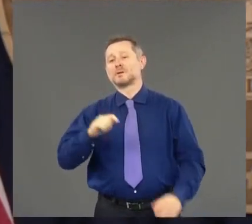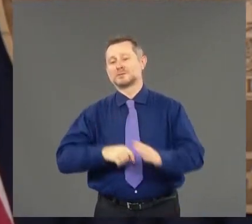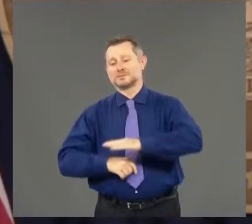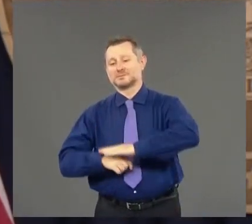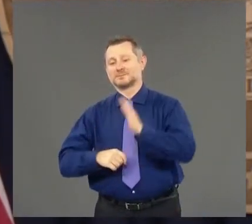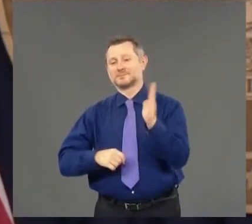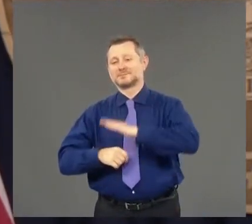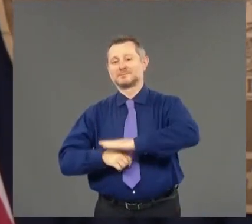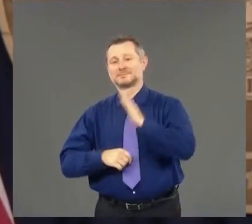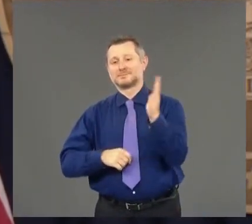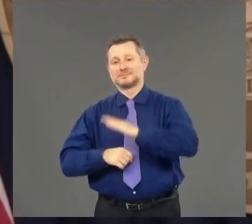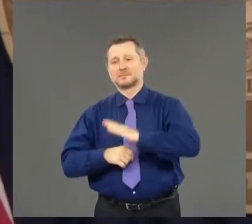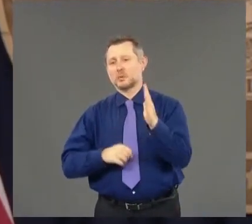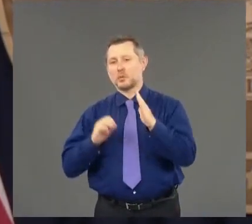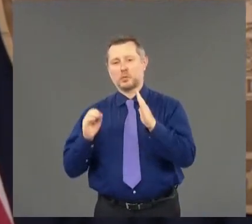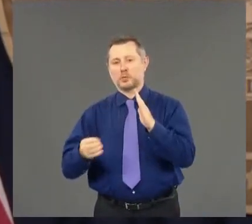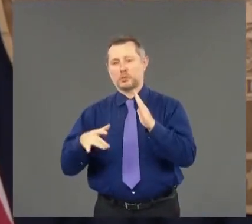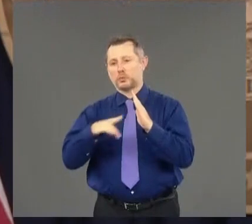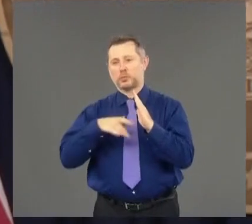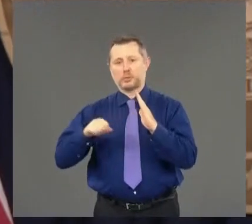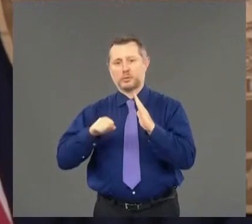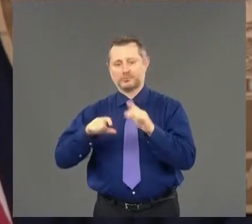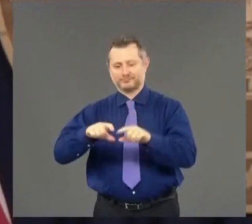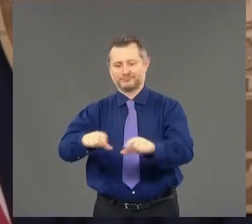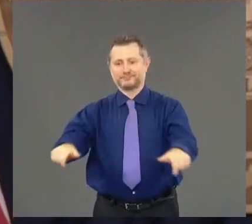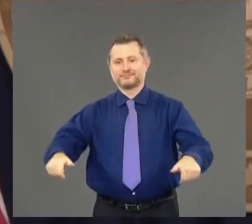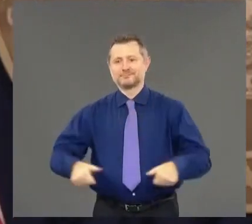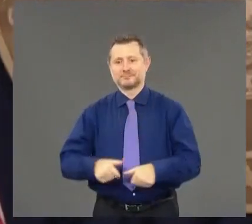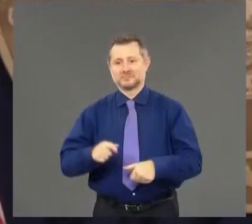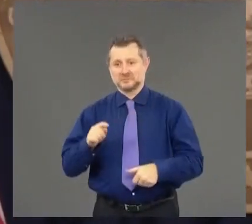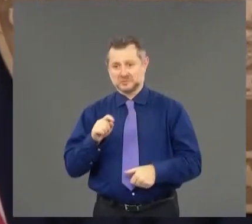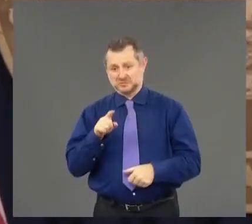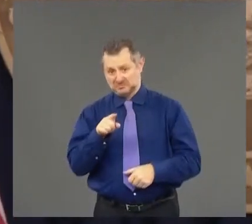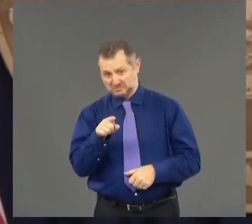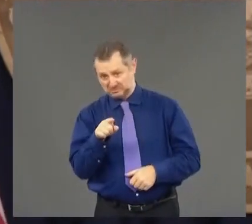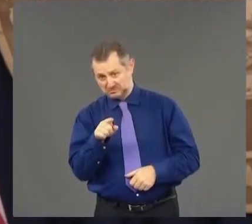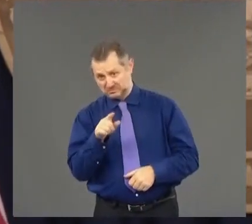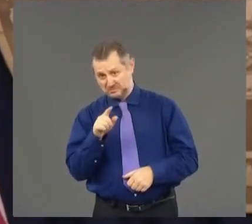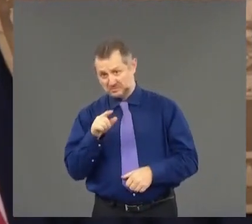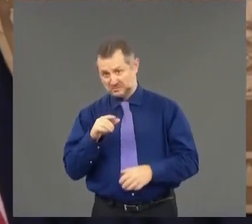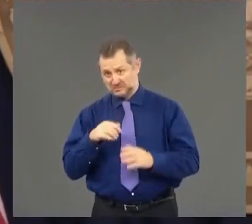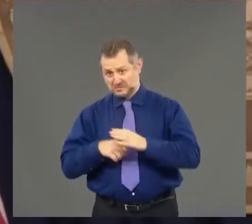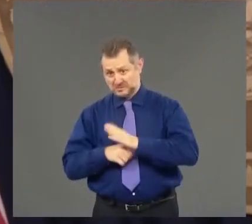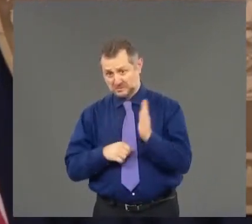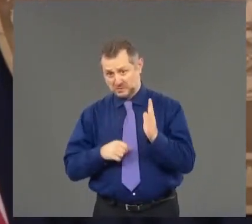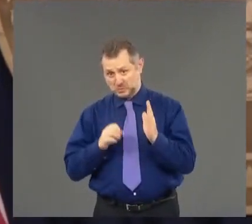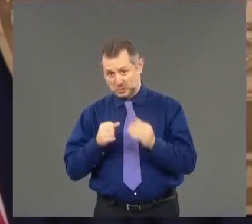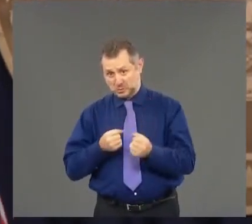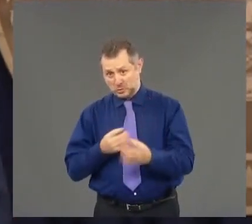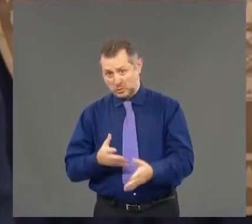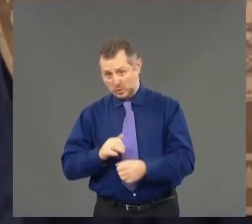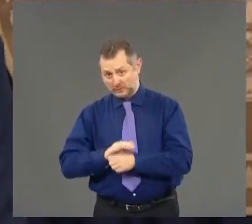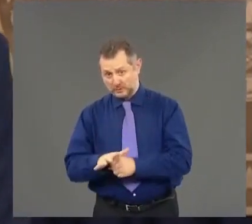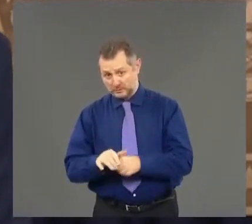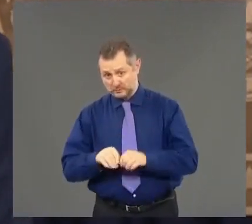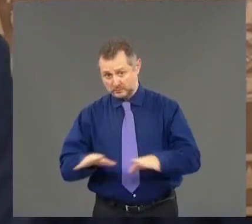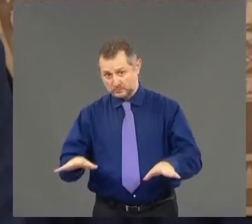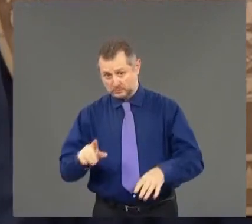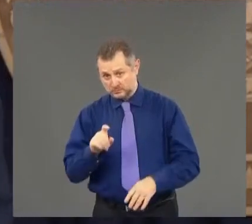toilets promote COVID virus? Can I tell you something?